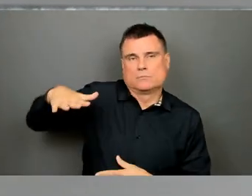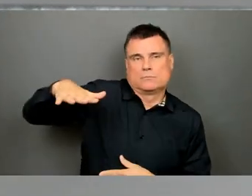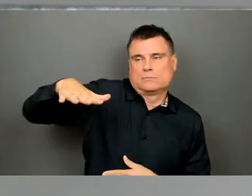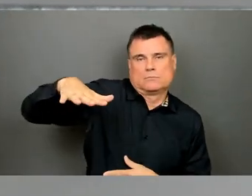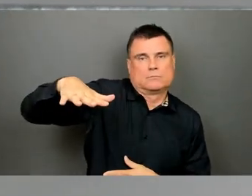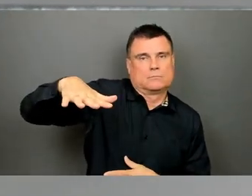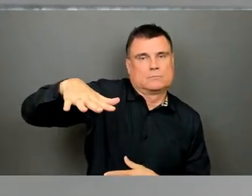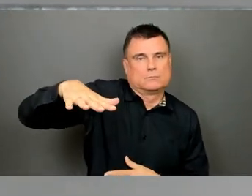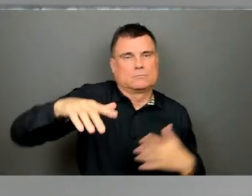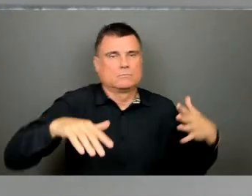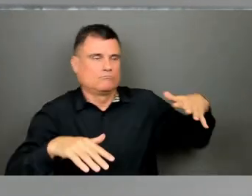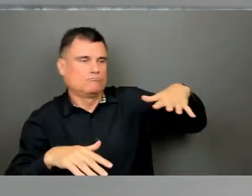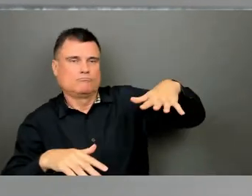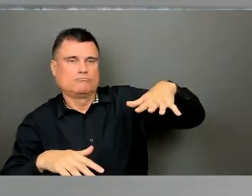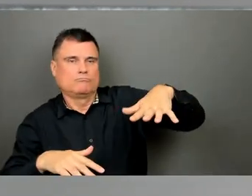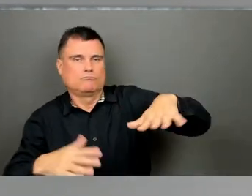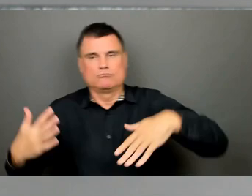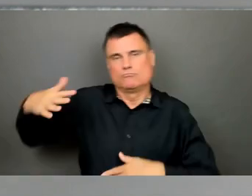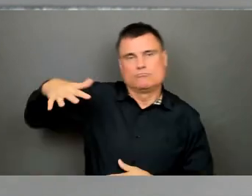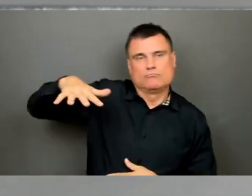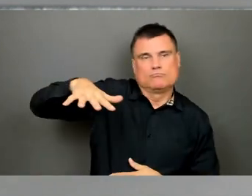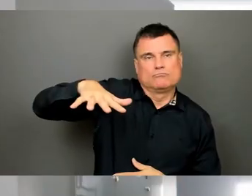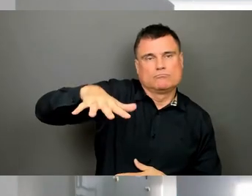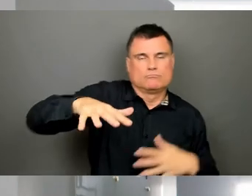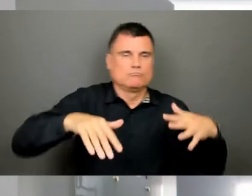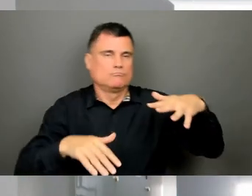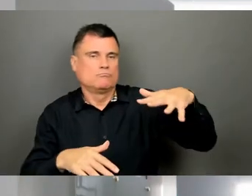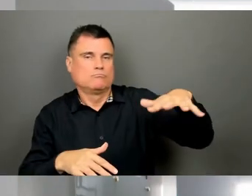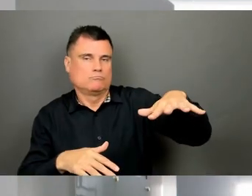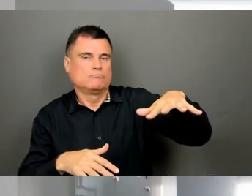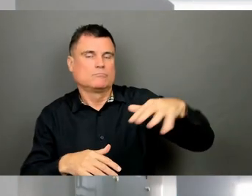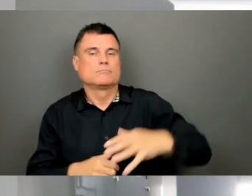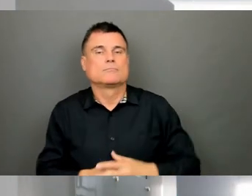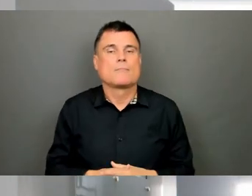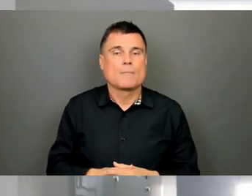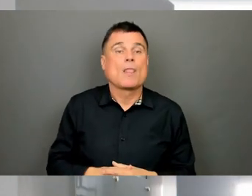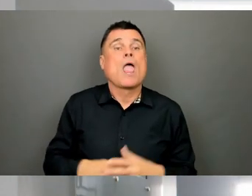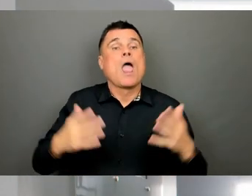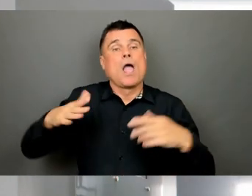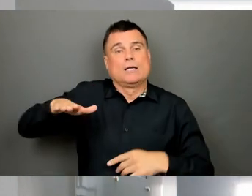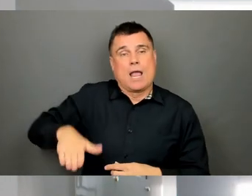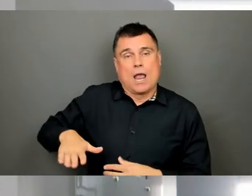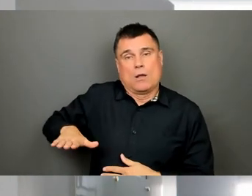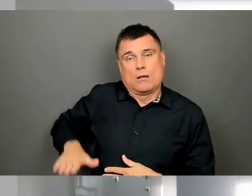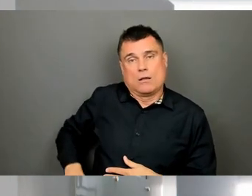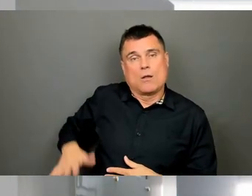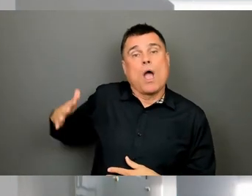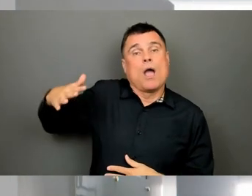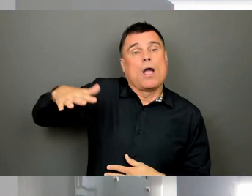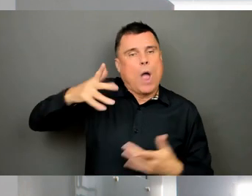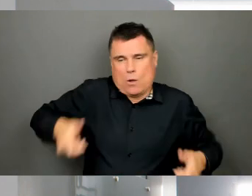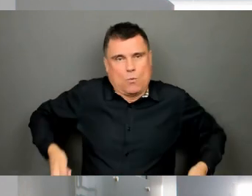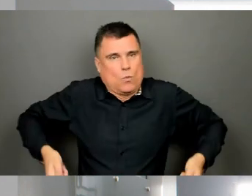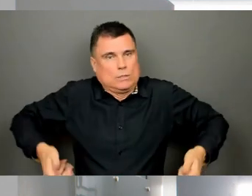both hands, so I get a little bit of symmetry. And I also, when I come down, I put my hand on my chair, so I get